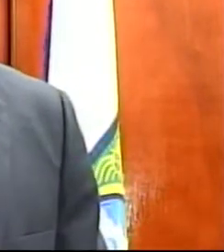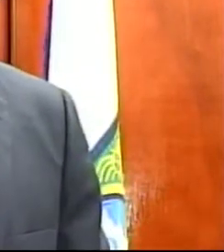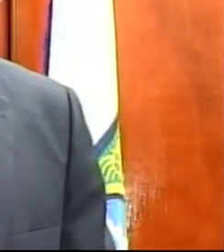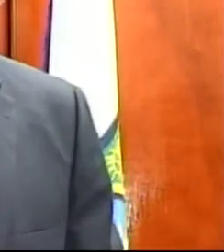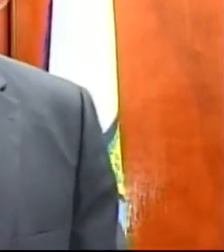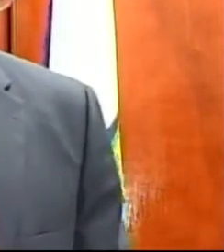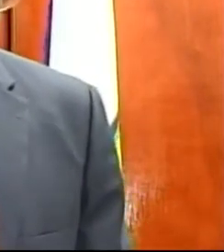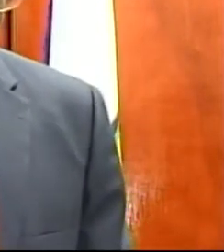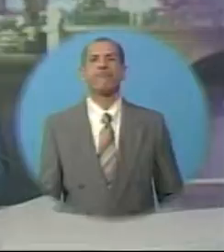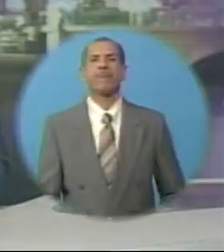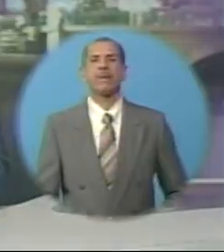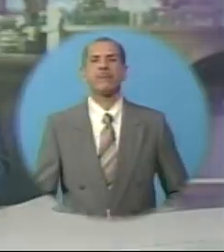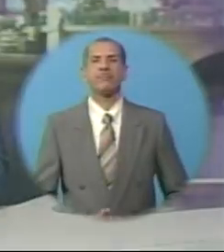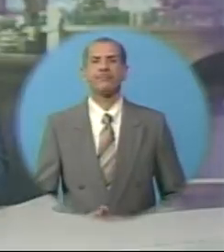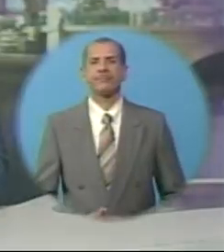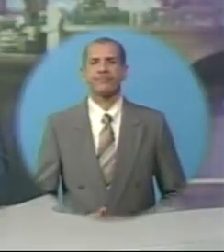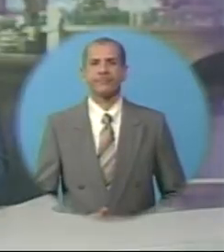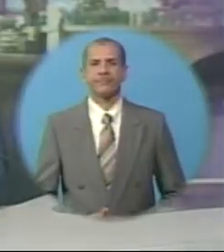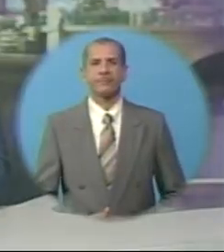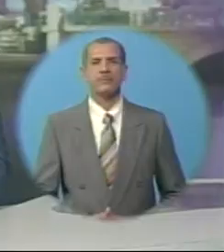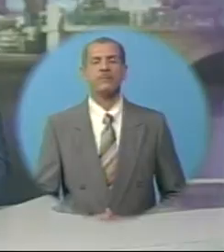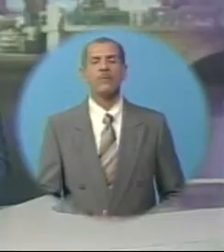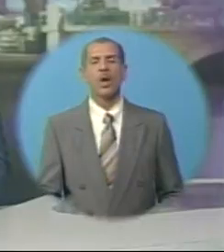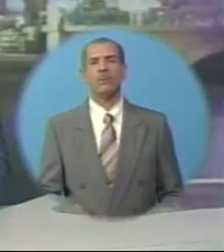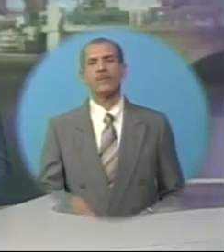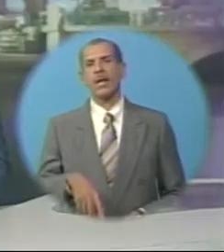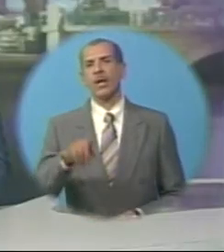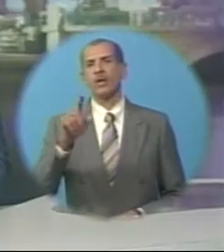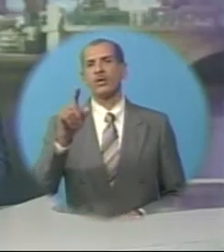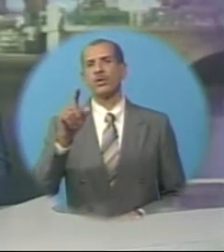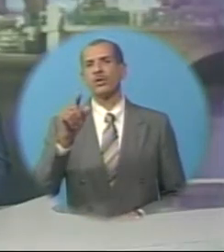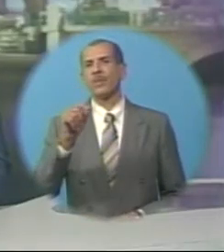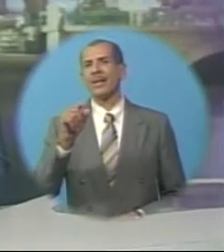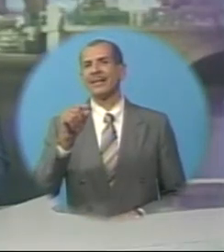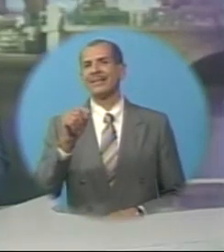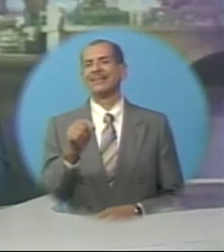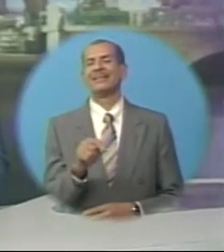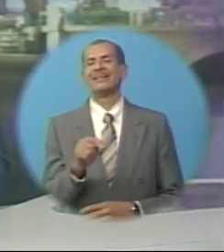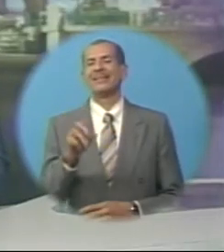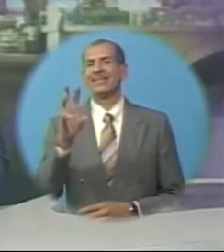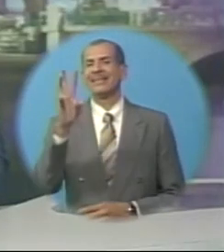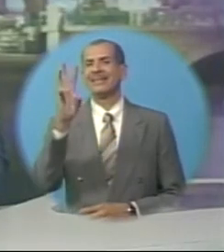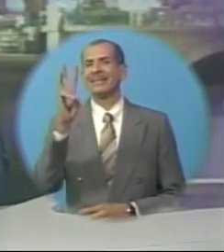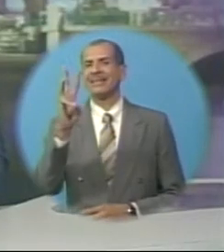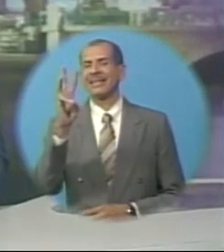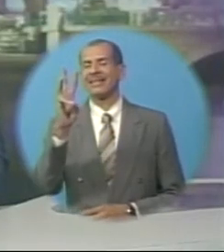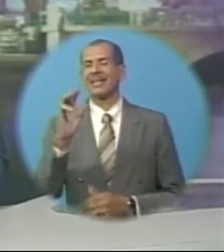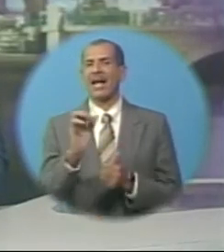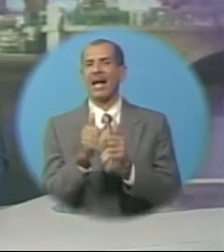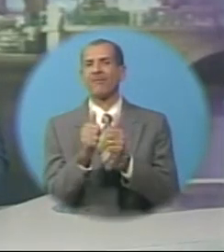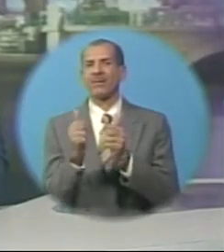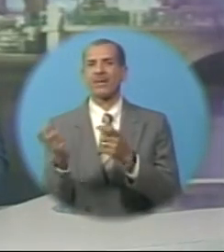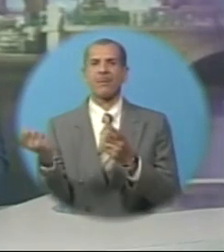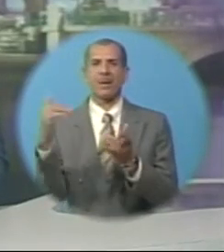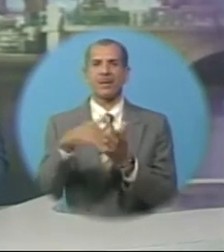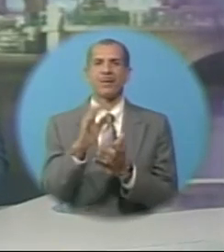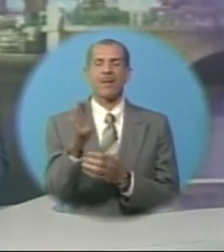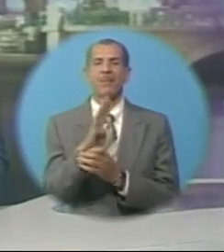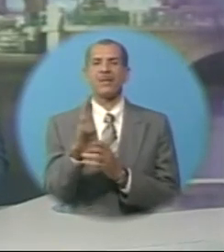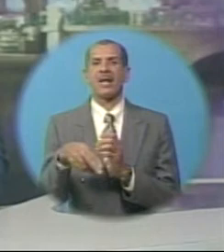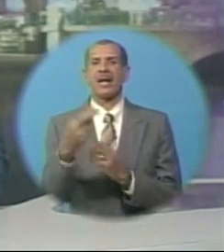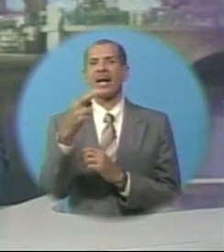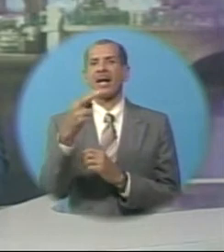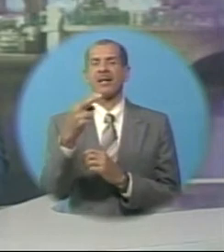anniversary celebrations. Meanwhile, 26 senior athletes returned to Barbados this morning with their highest medal